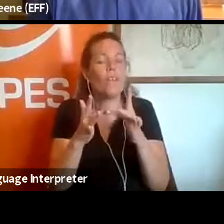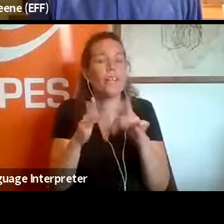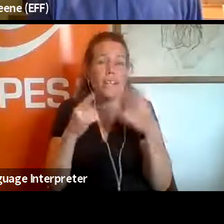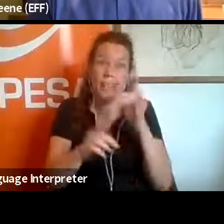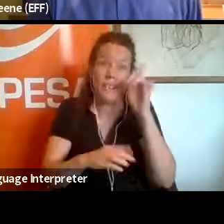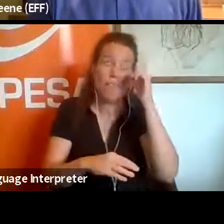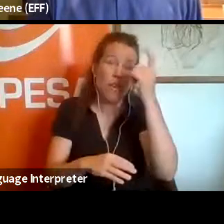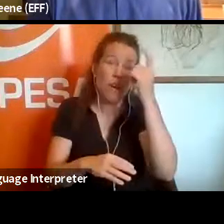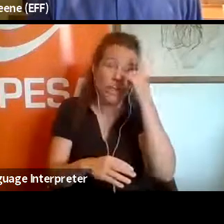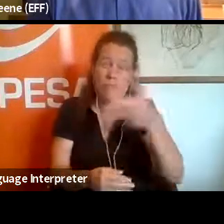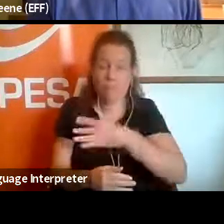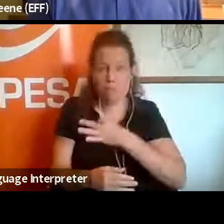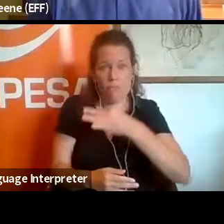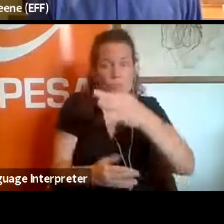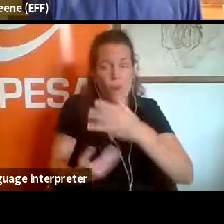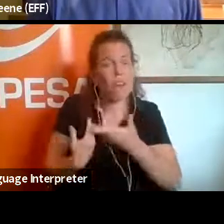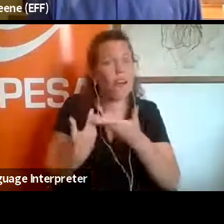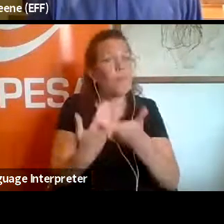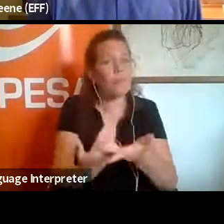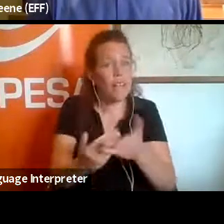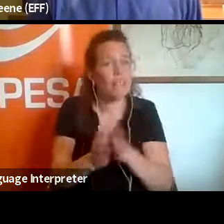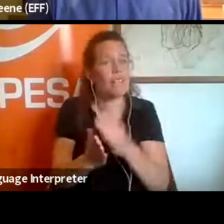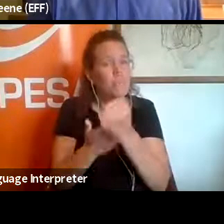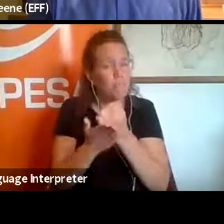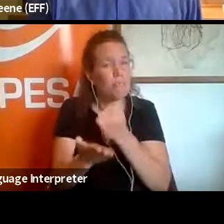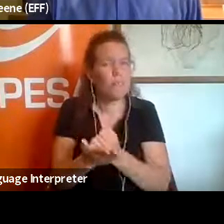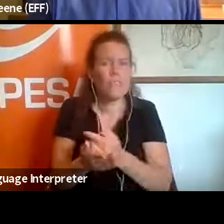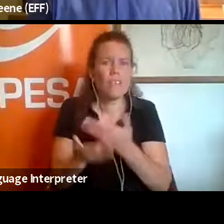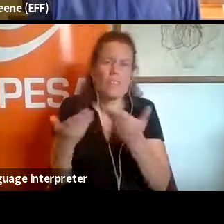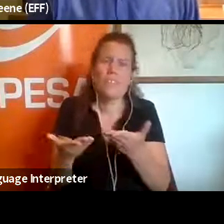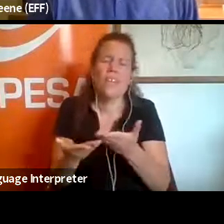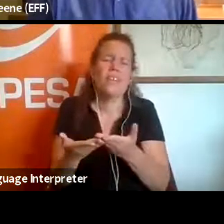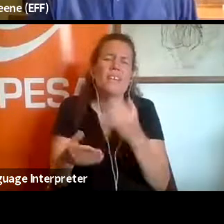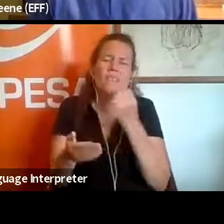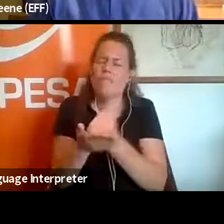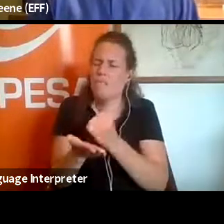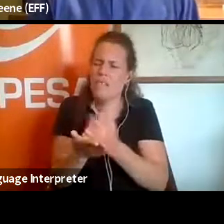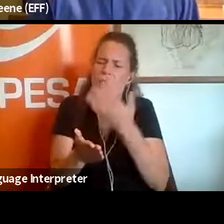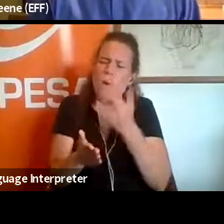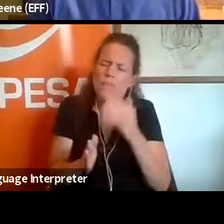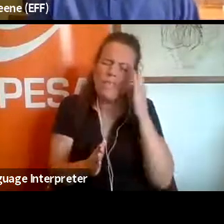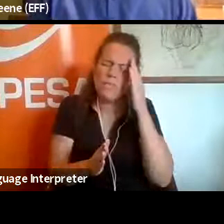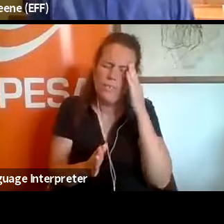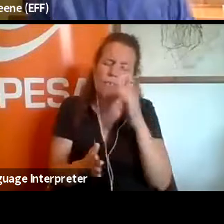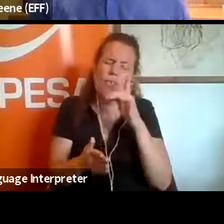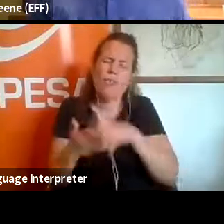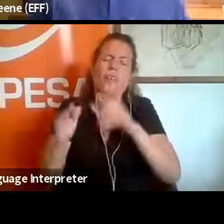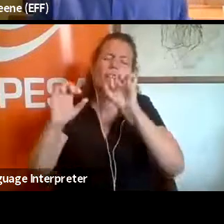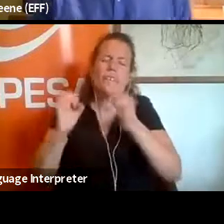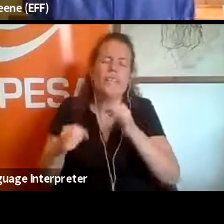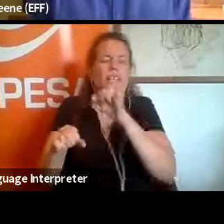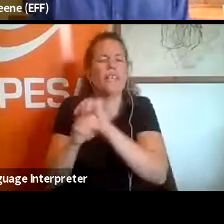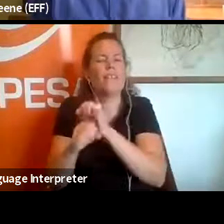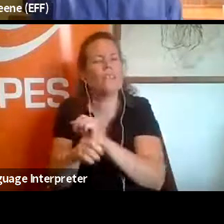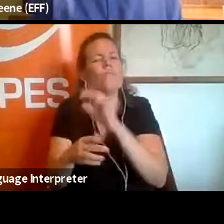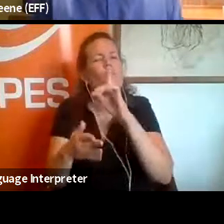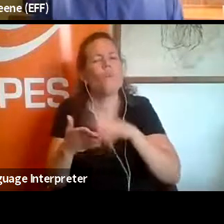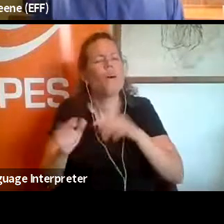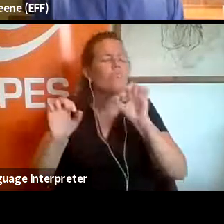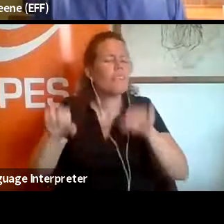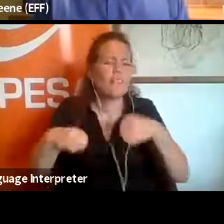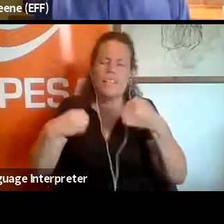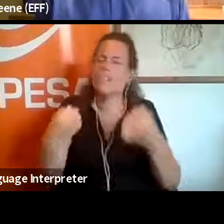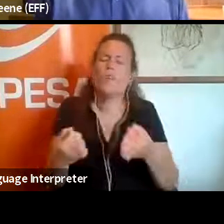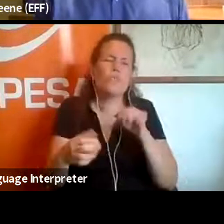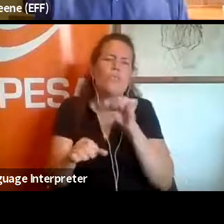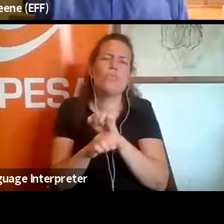asked us for more information because they were just really grappling with what all of this meant and how it worked and what they could do and what they can't do. So I think toolkits